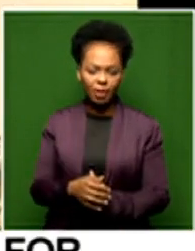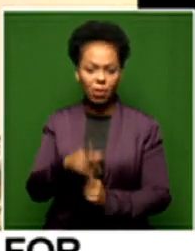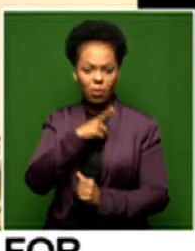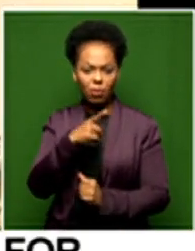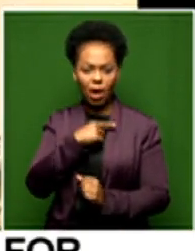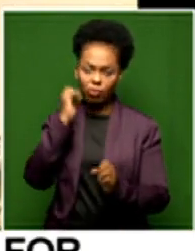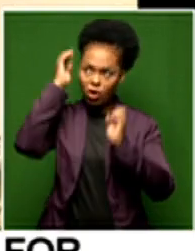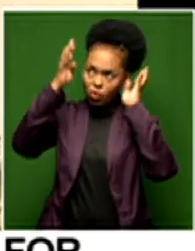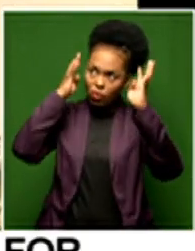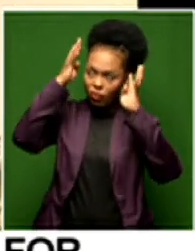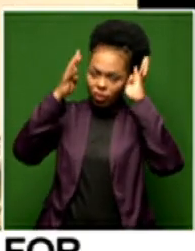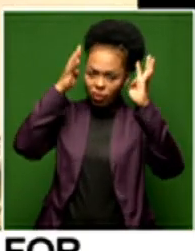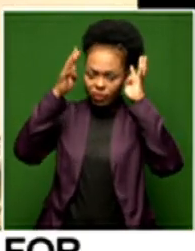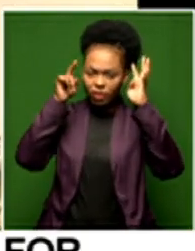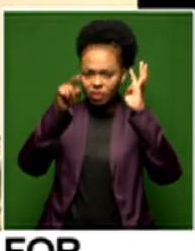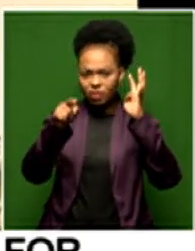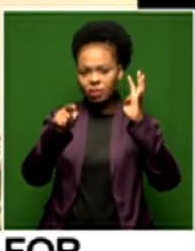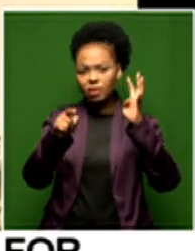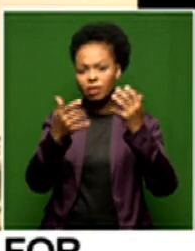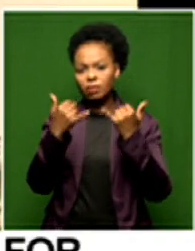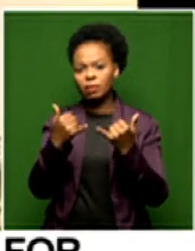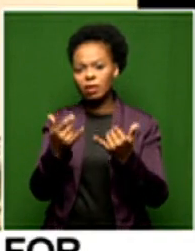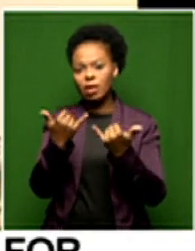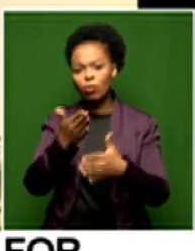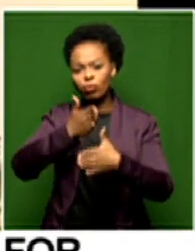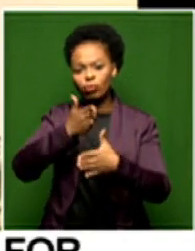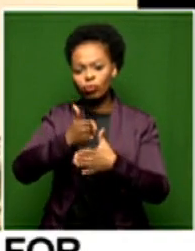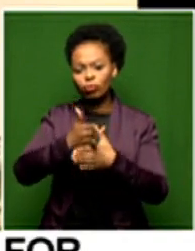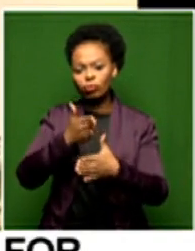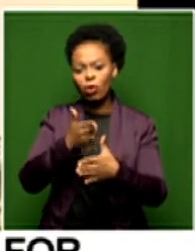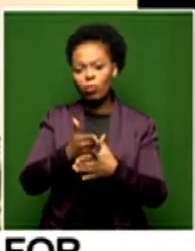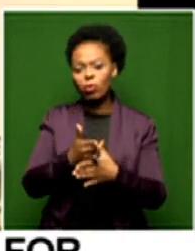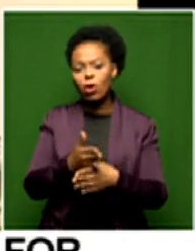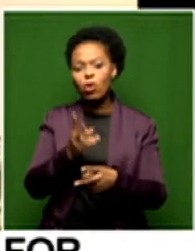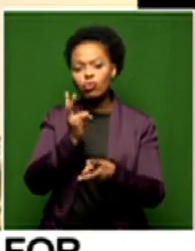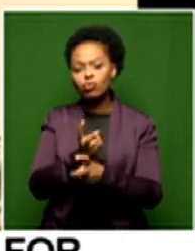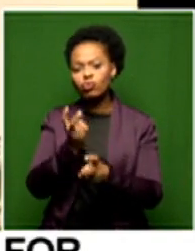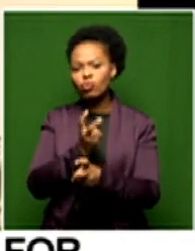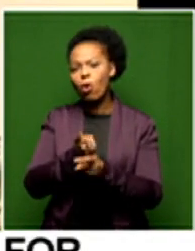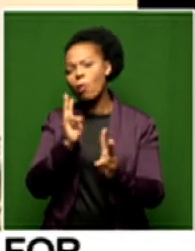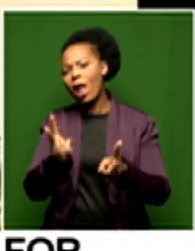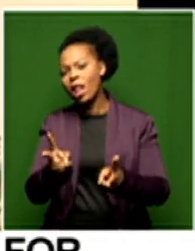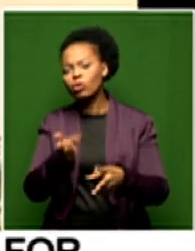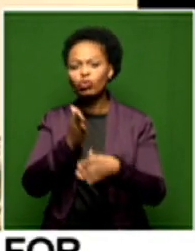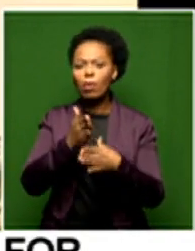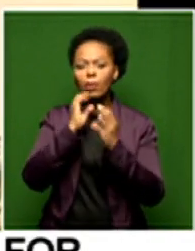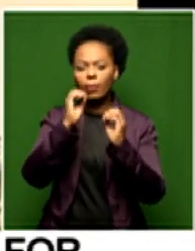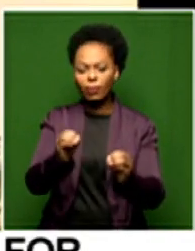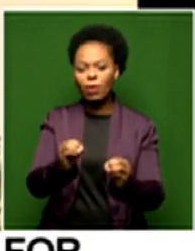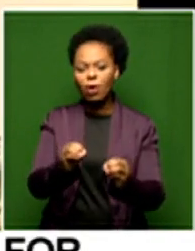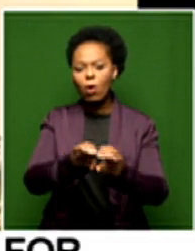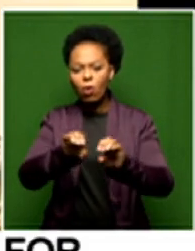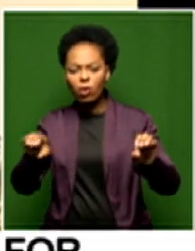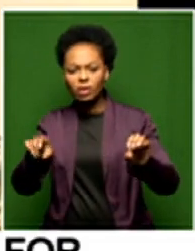at off-grid jobs, which means that we're not dependent on having sewage lines, water taps,